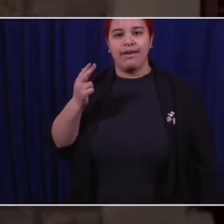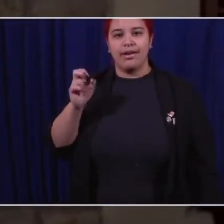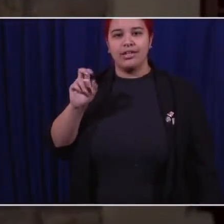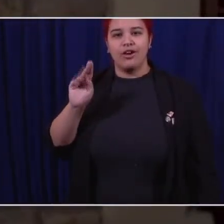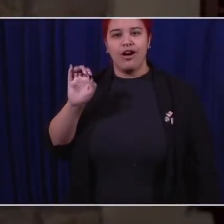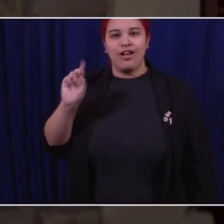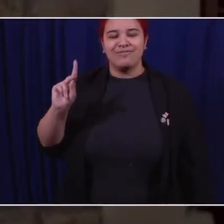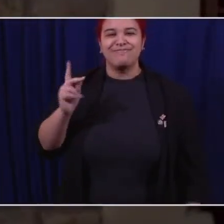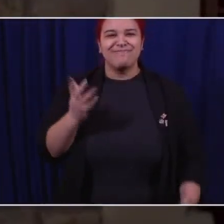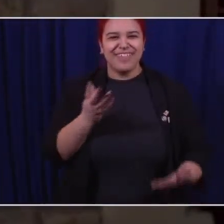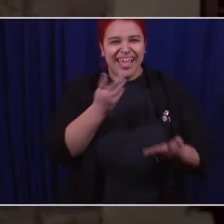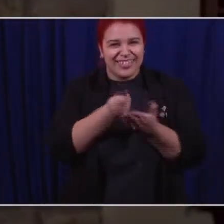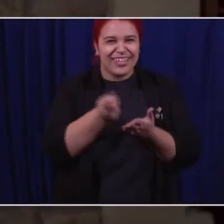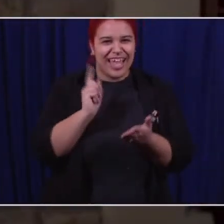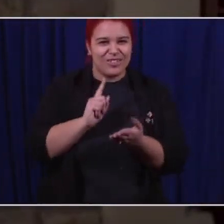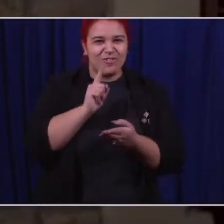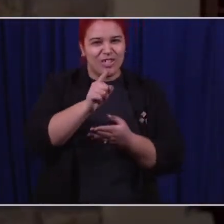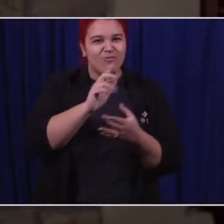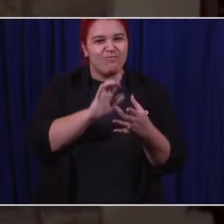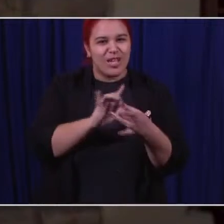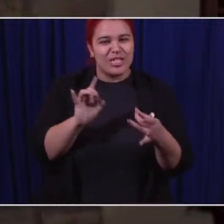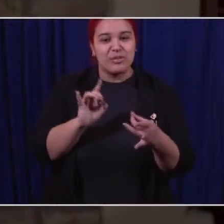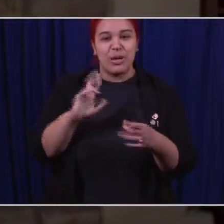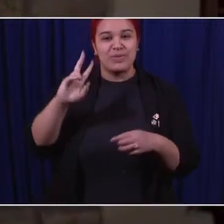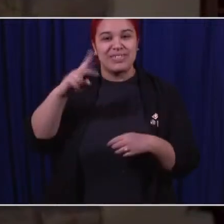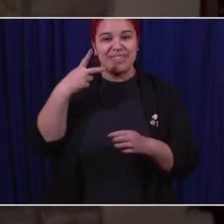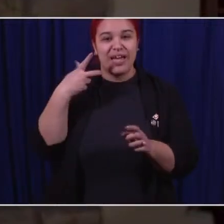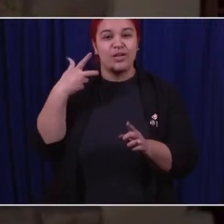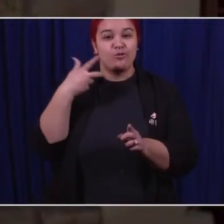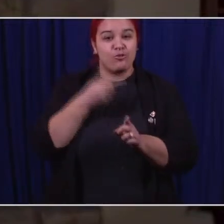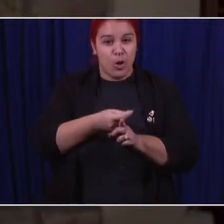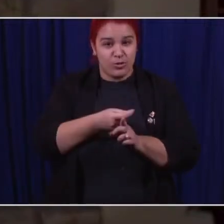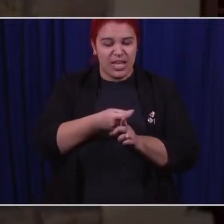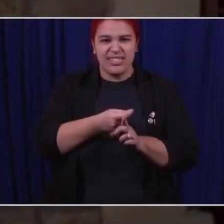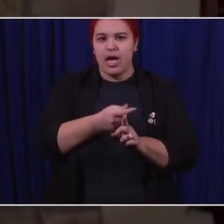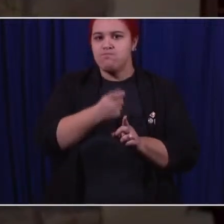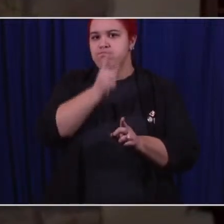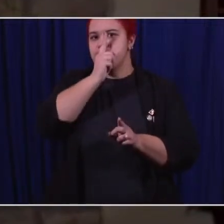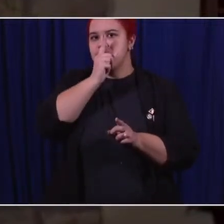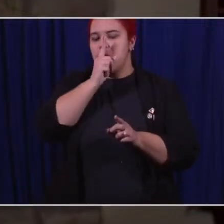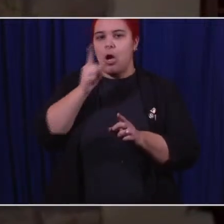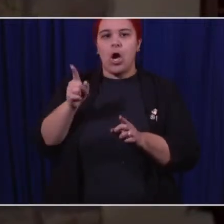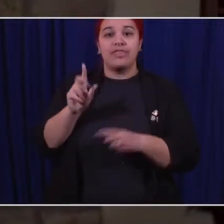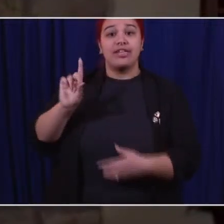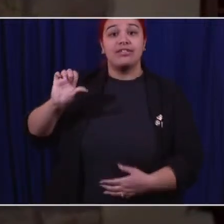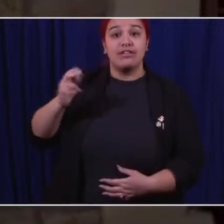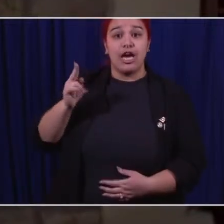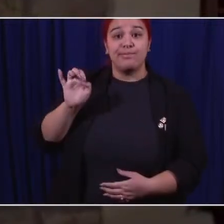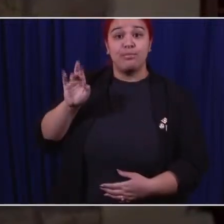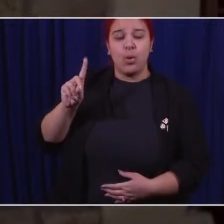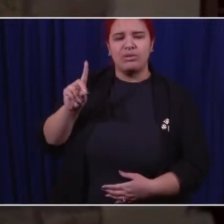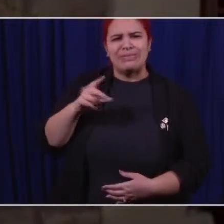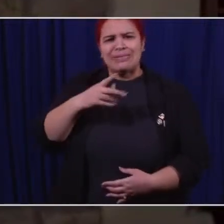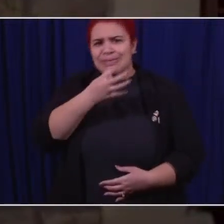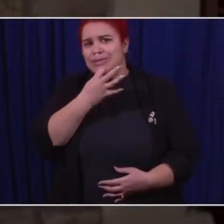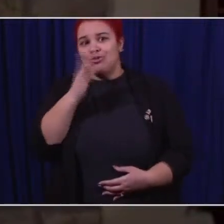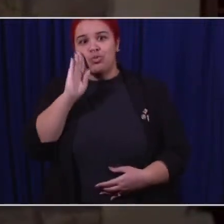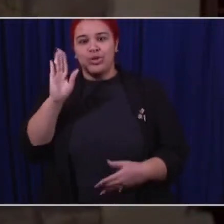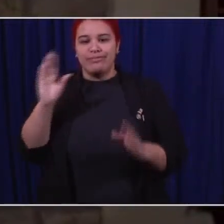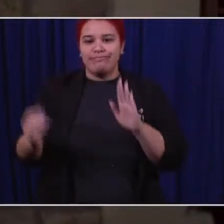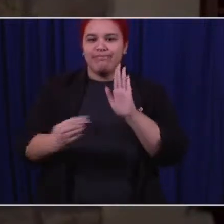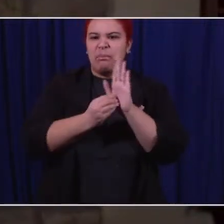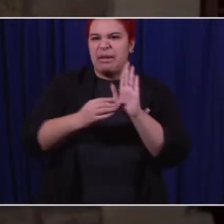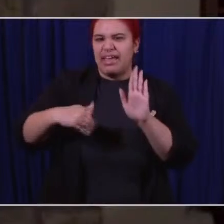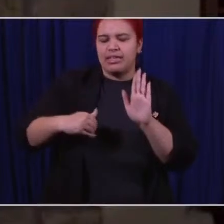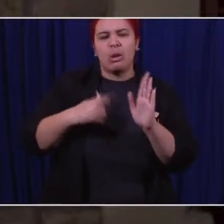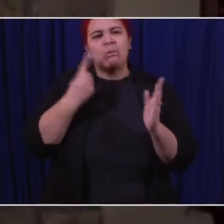why second doses aren't reflected on the vaccine dashboard. You said it would be soon. It's still not there. So I was wondering about that. And then I was